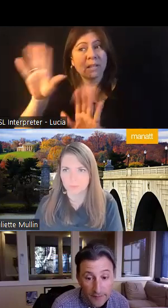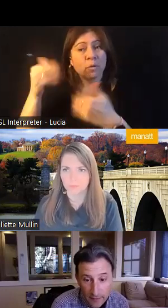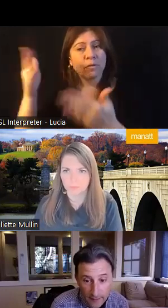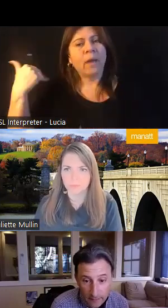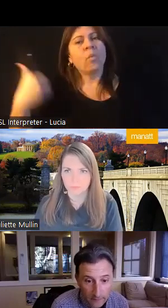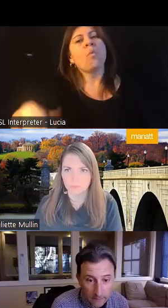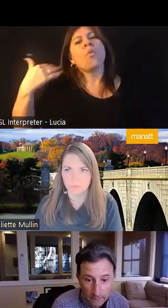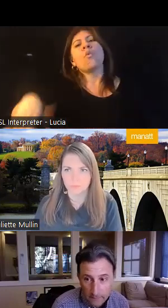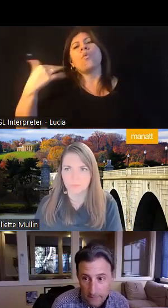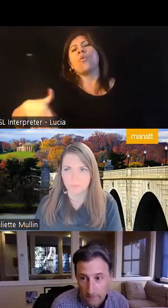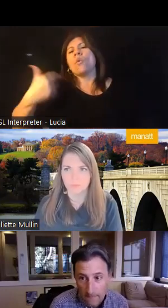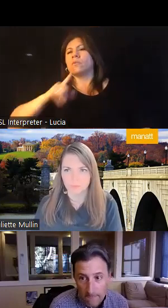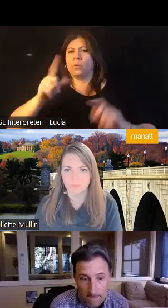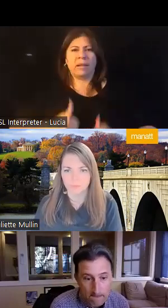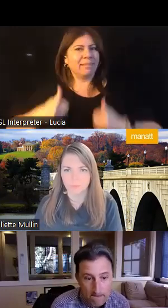life-saving.